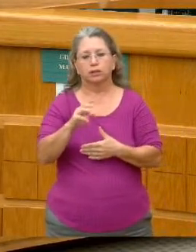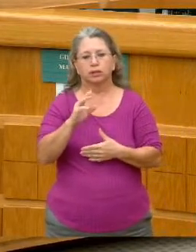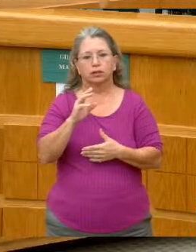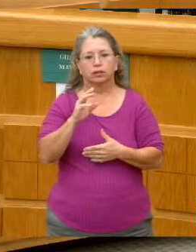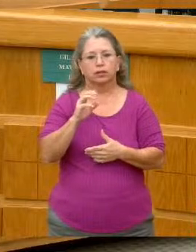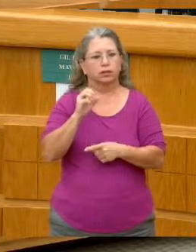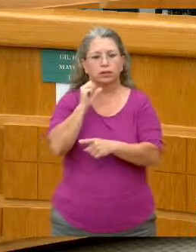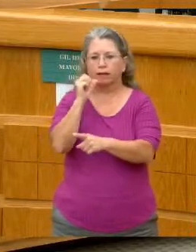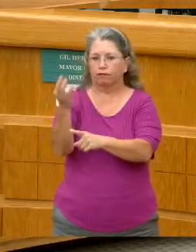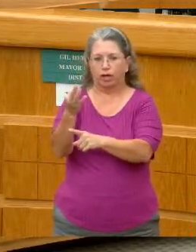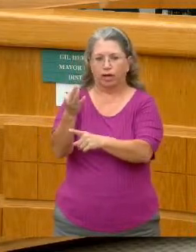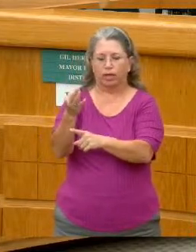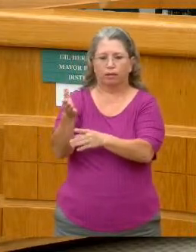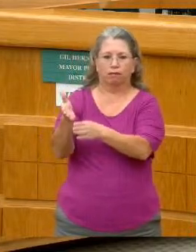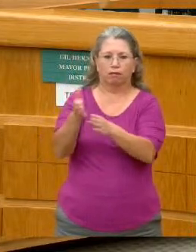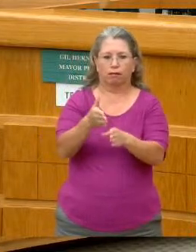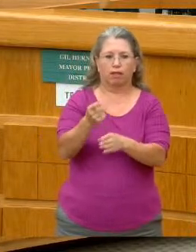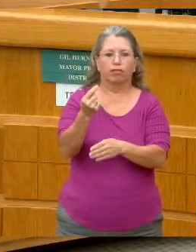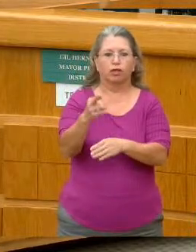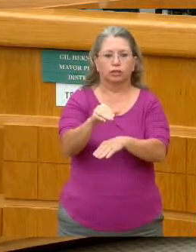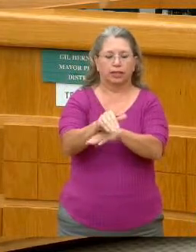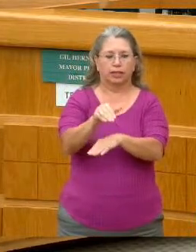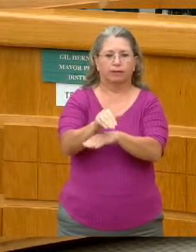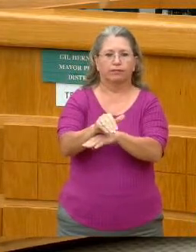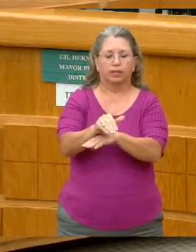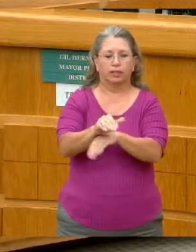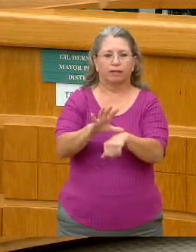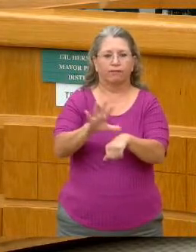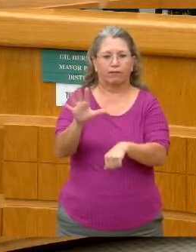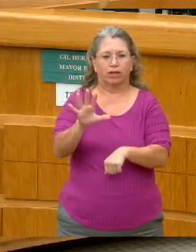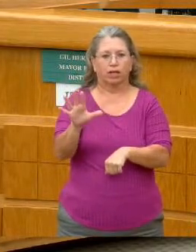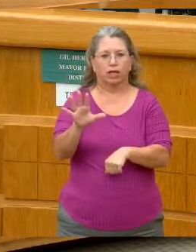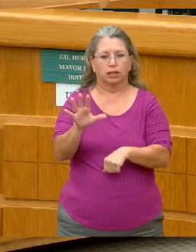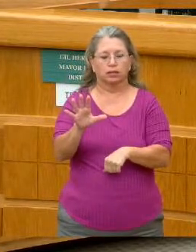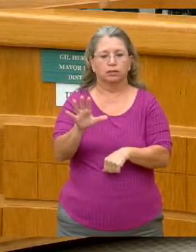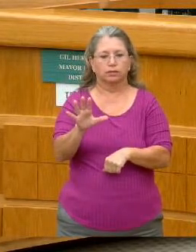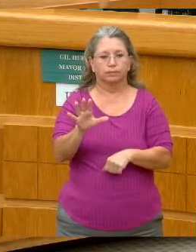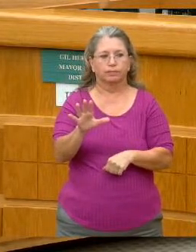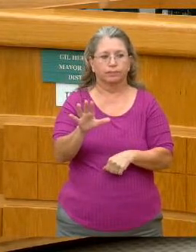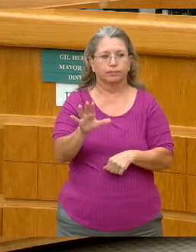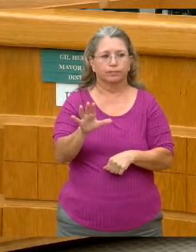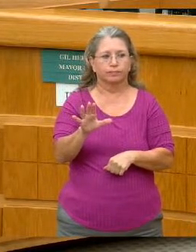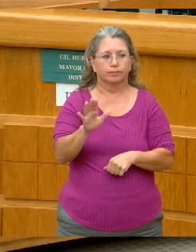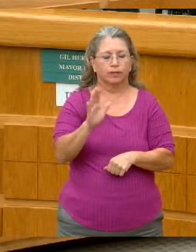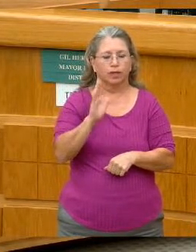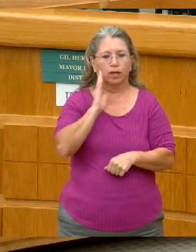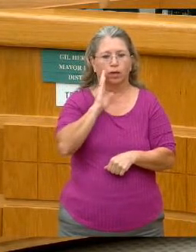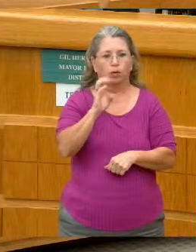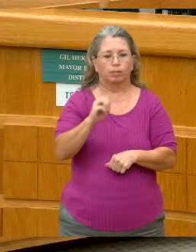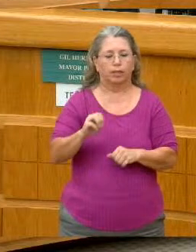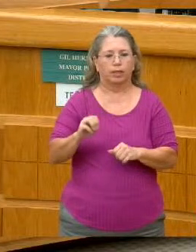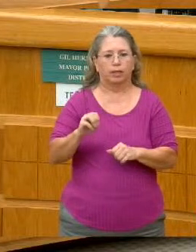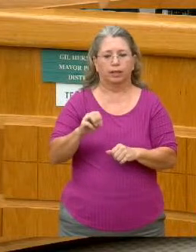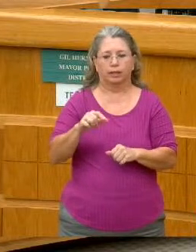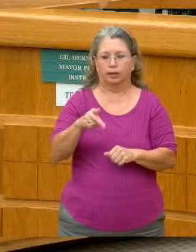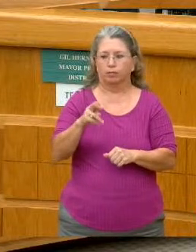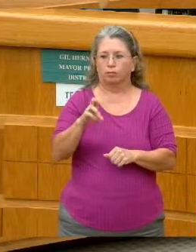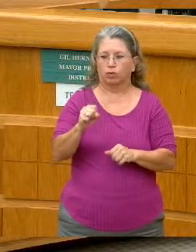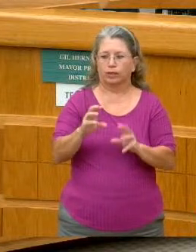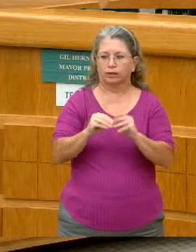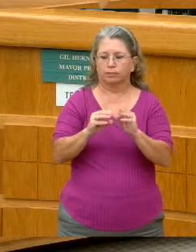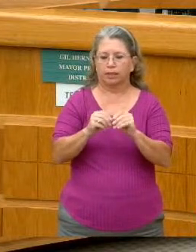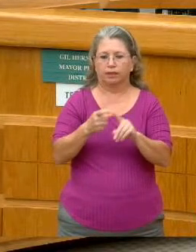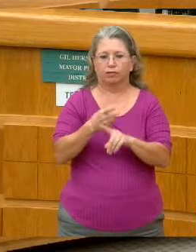be not Friday, but Thursday evening. Thursday at 5 will be the briefing from Dr.